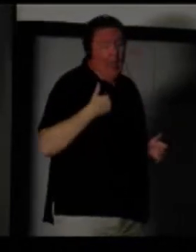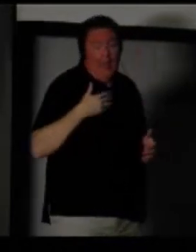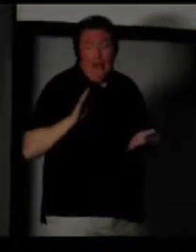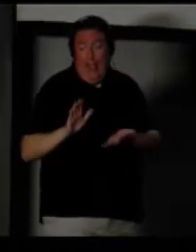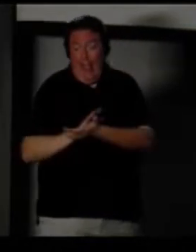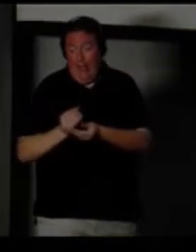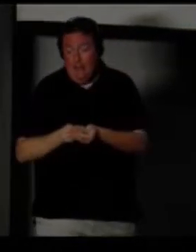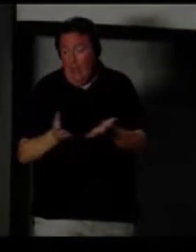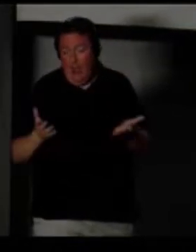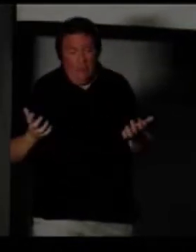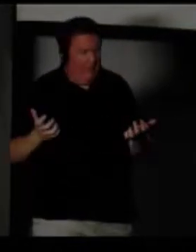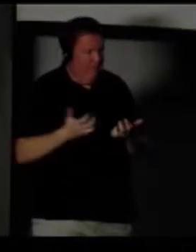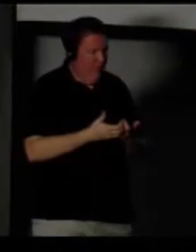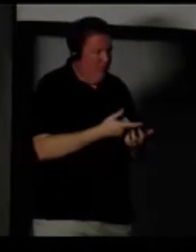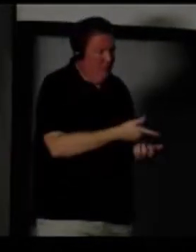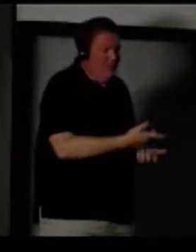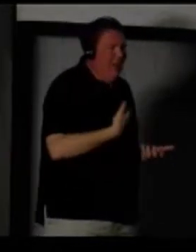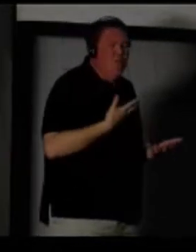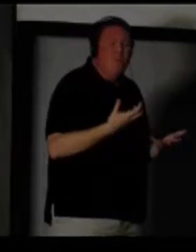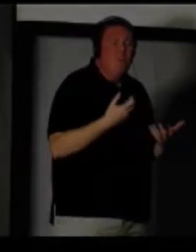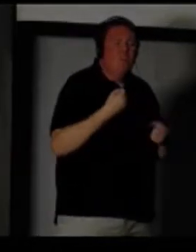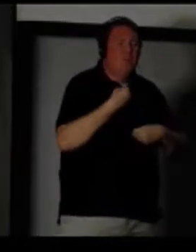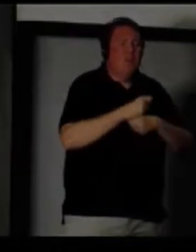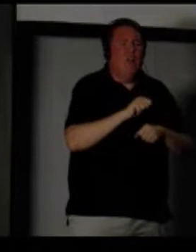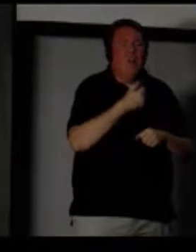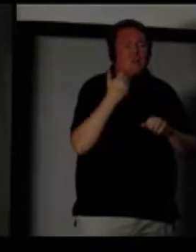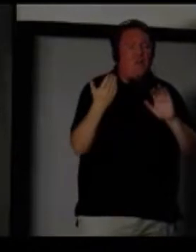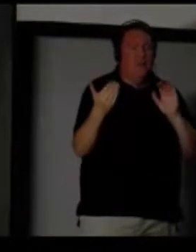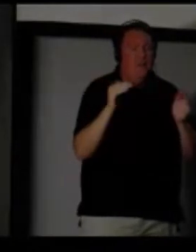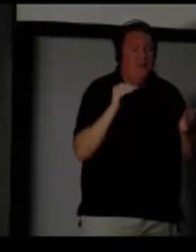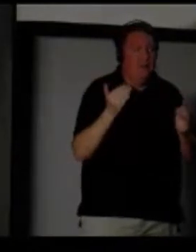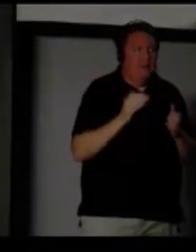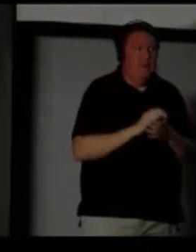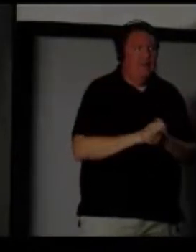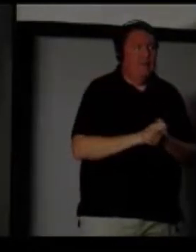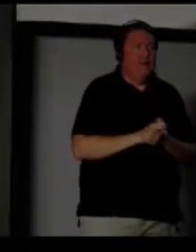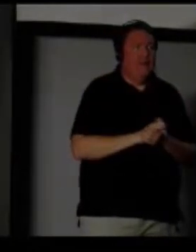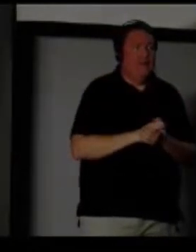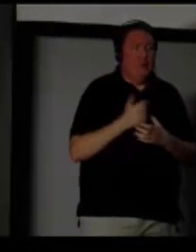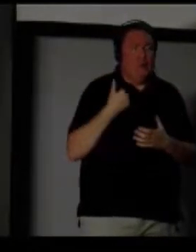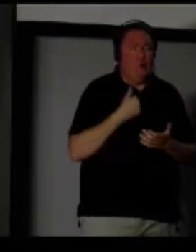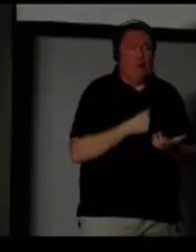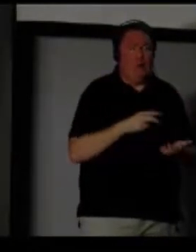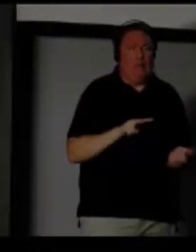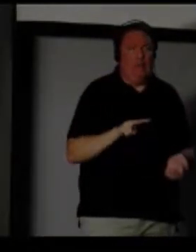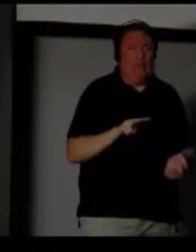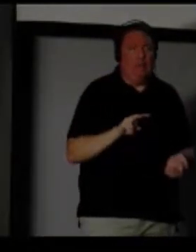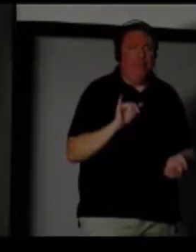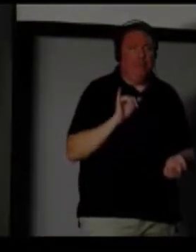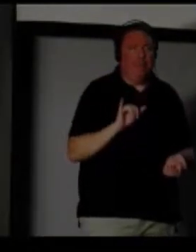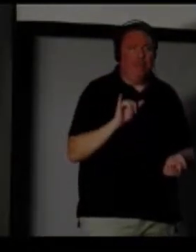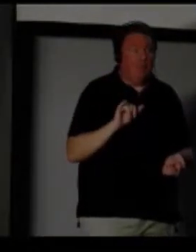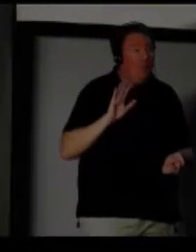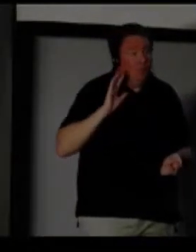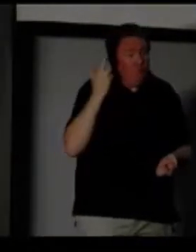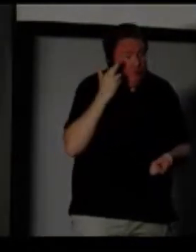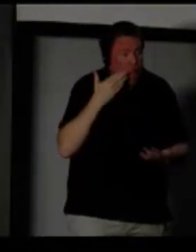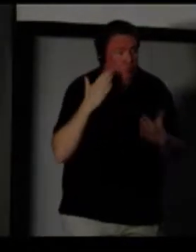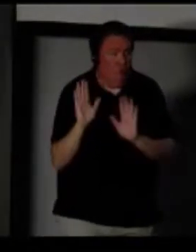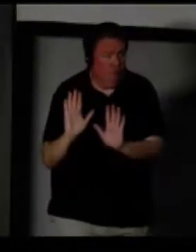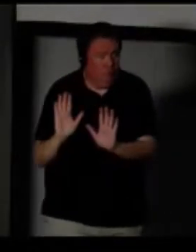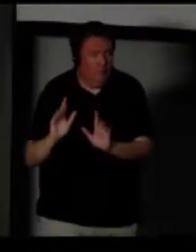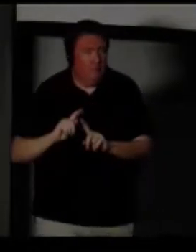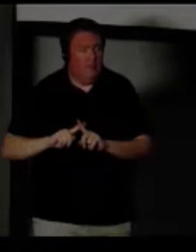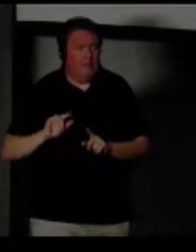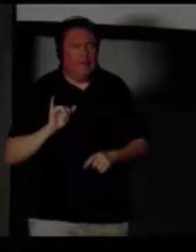with it. I wanted to make some other kinds of comparisons. So they had interesting and worthwhile reasons for changing